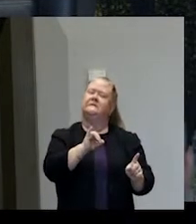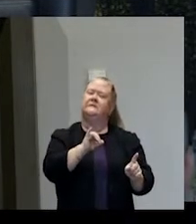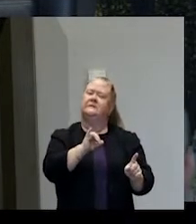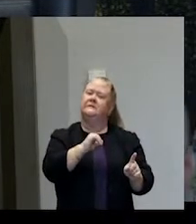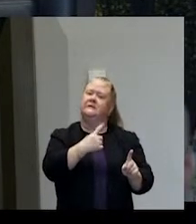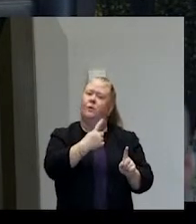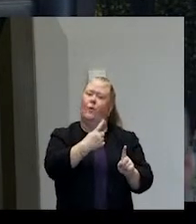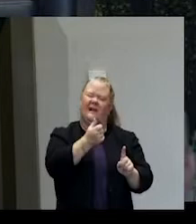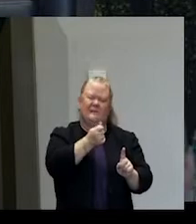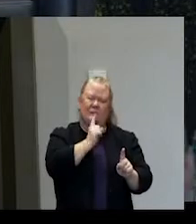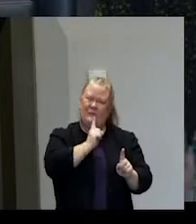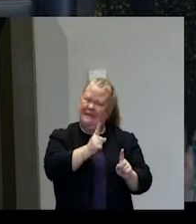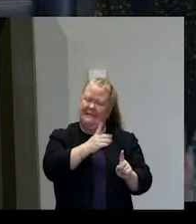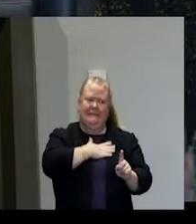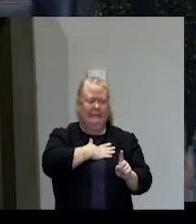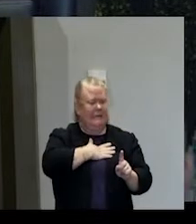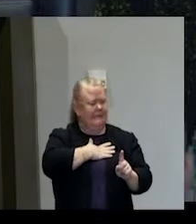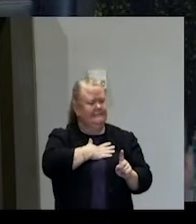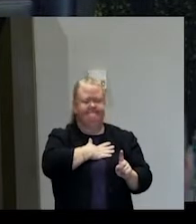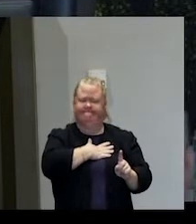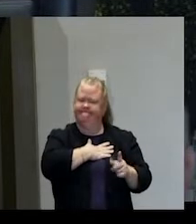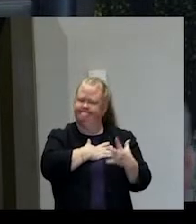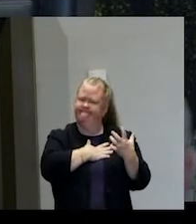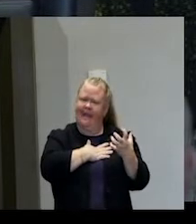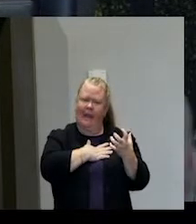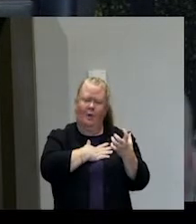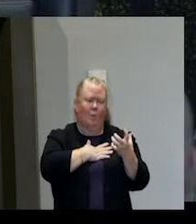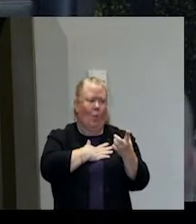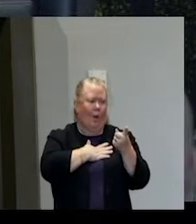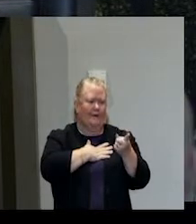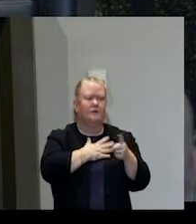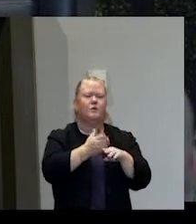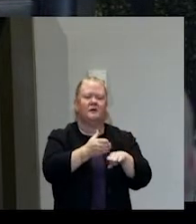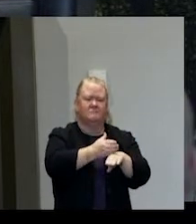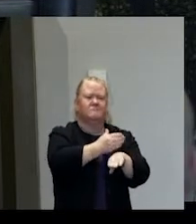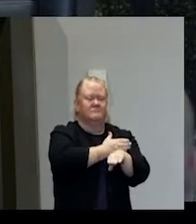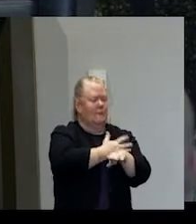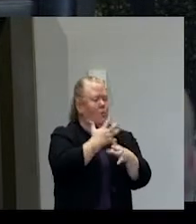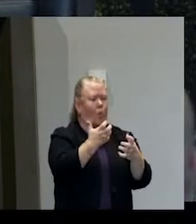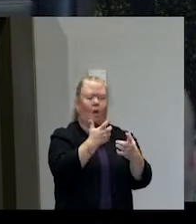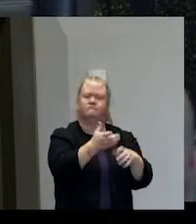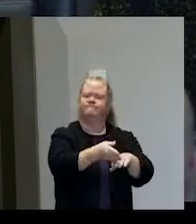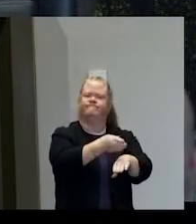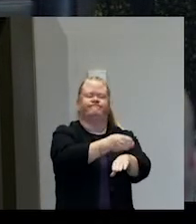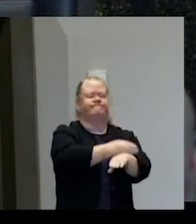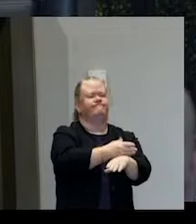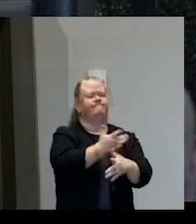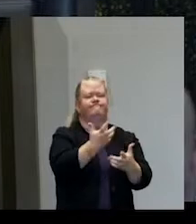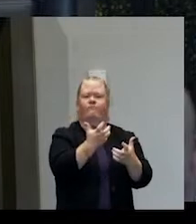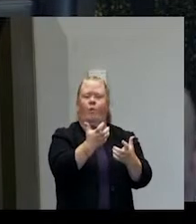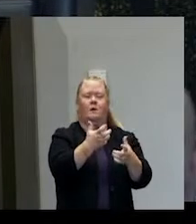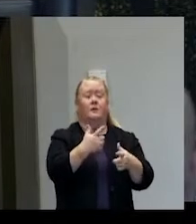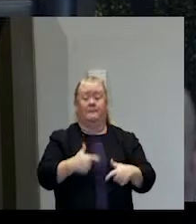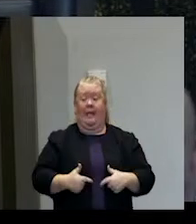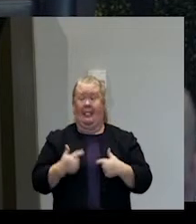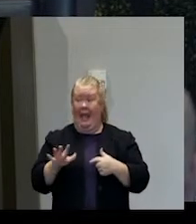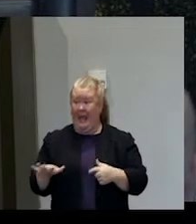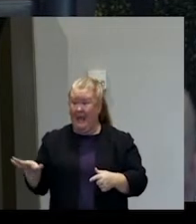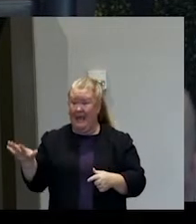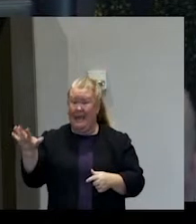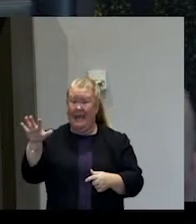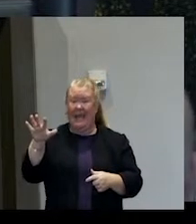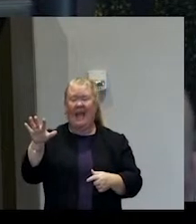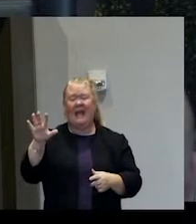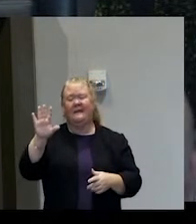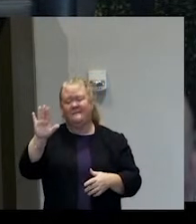one of the few things that I just always wanted to get better at. I feel like a lot of things in my life I would perseverate on